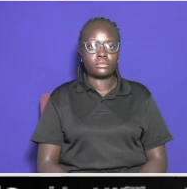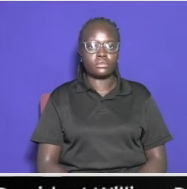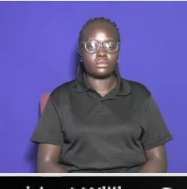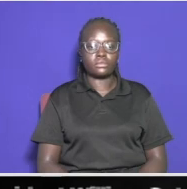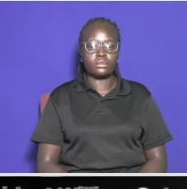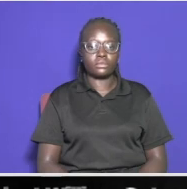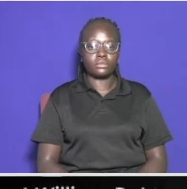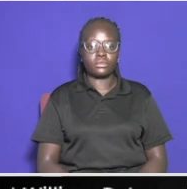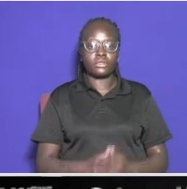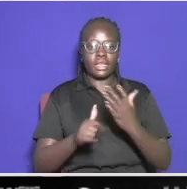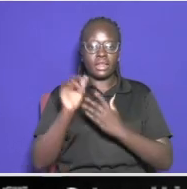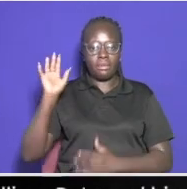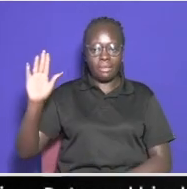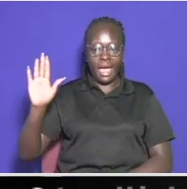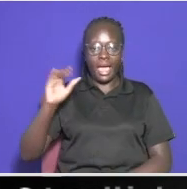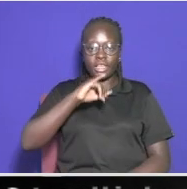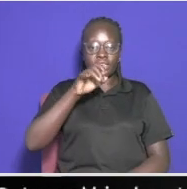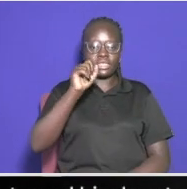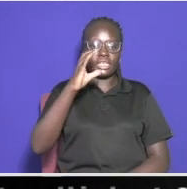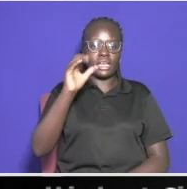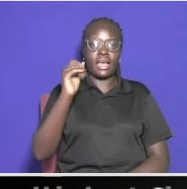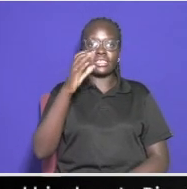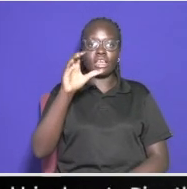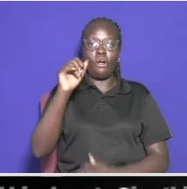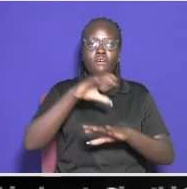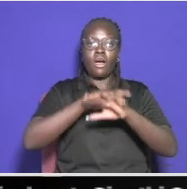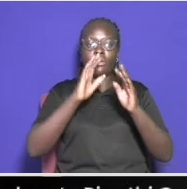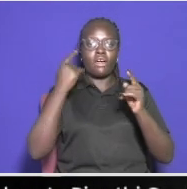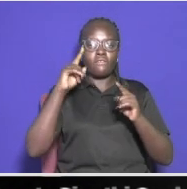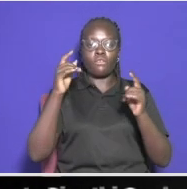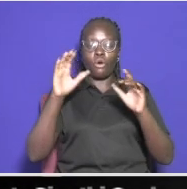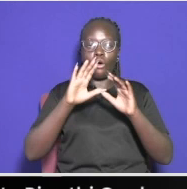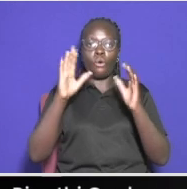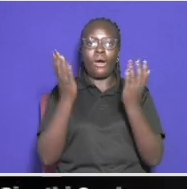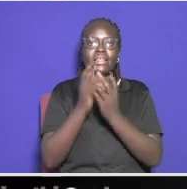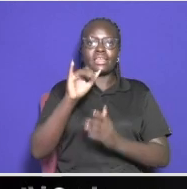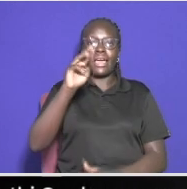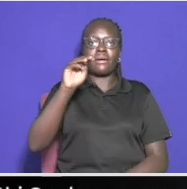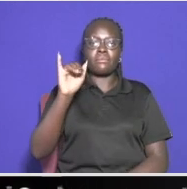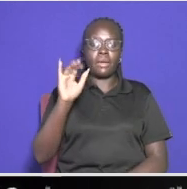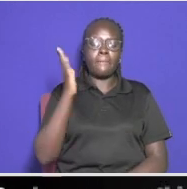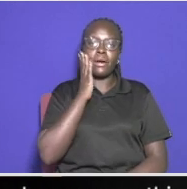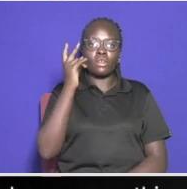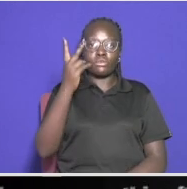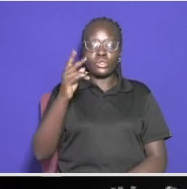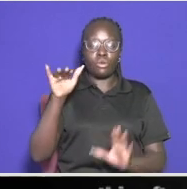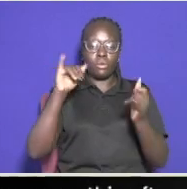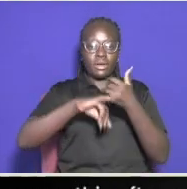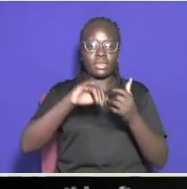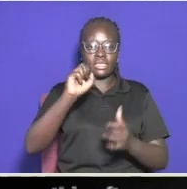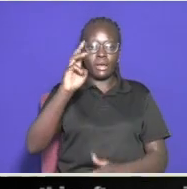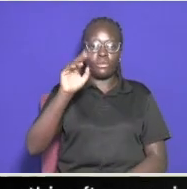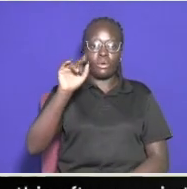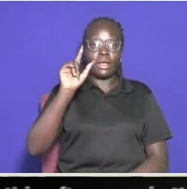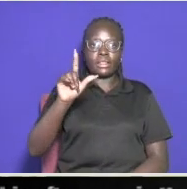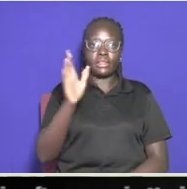My name is Jessica. I'm the founder and the CEO of Yummy World Kenya, a mother of two, married to Samuel. My name